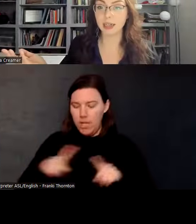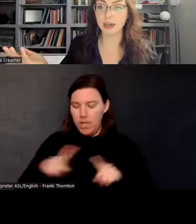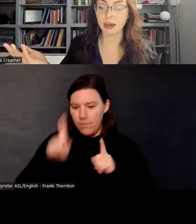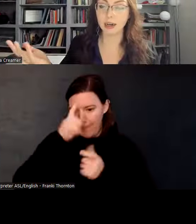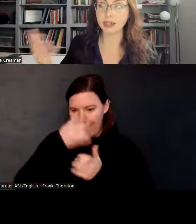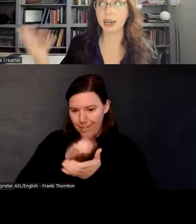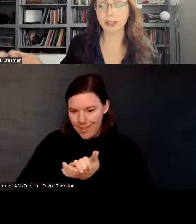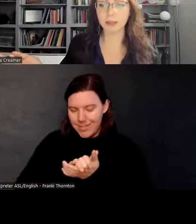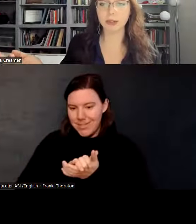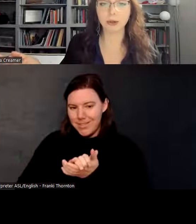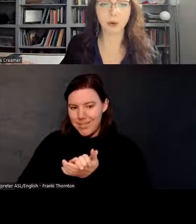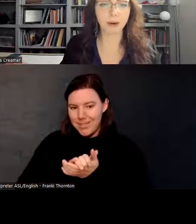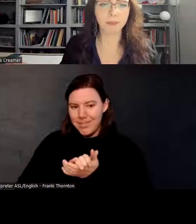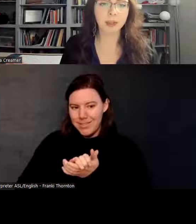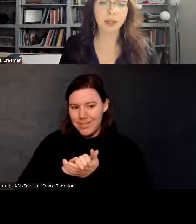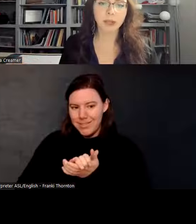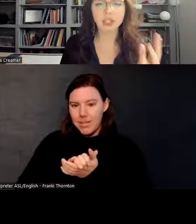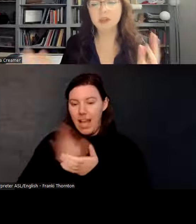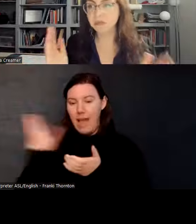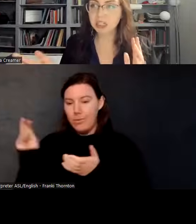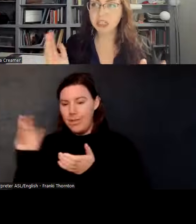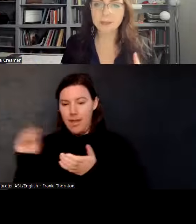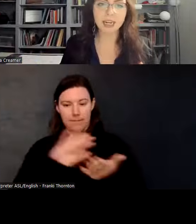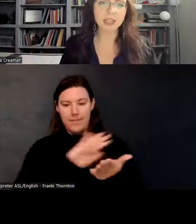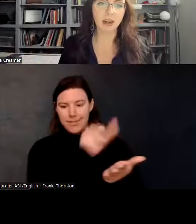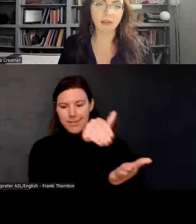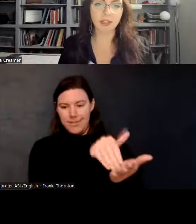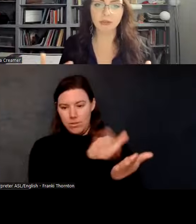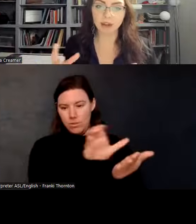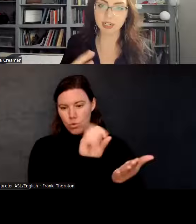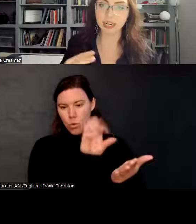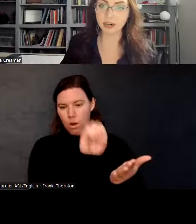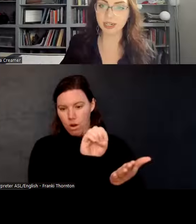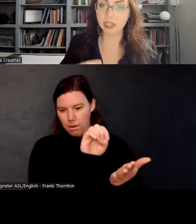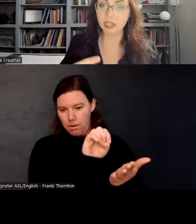of the imperial core, which is to be expected of